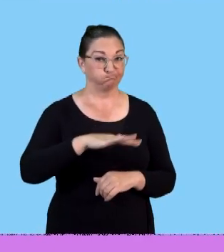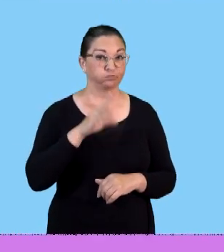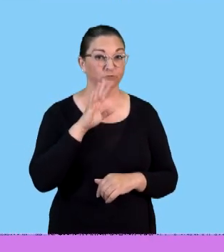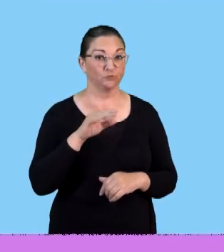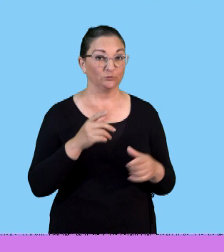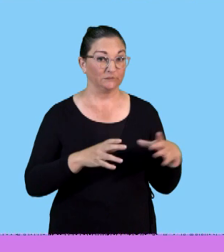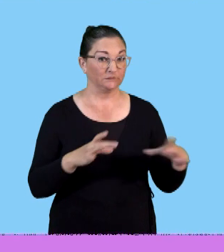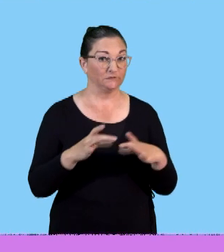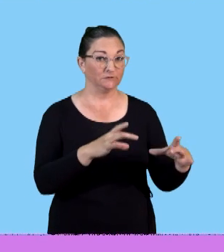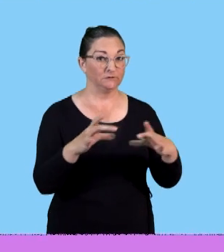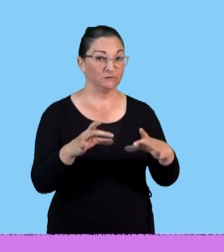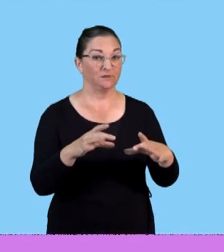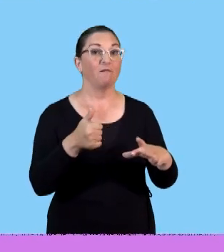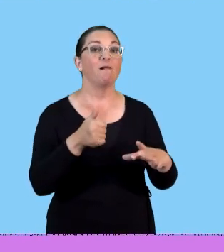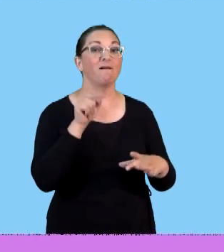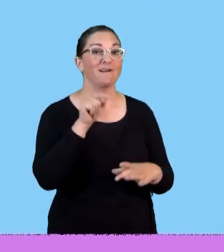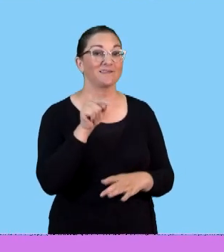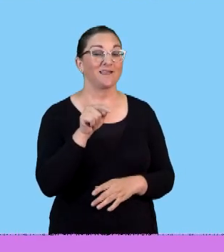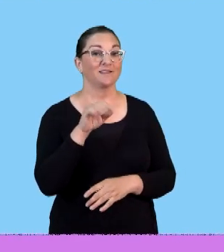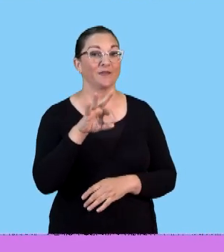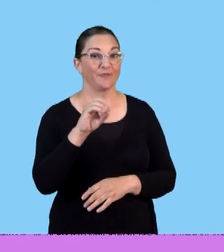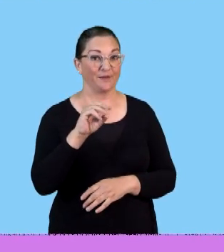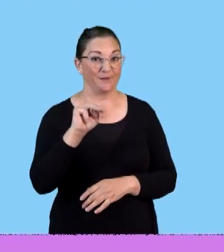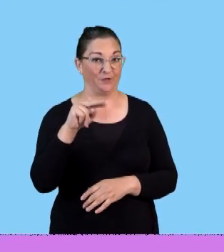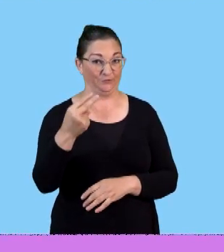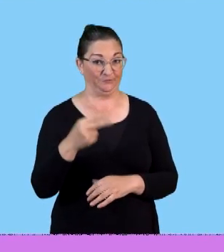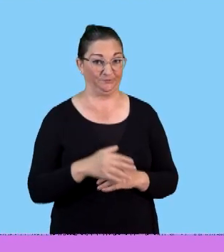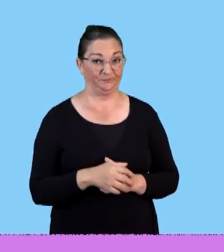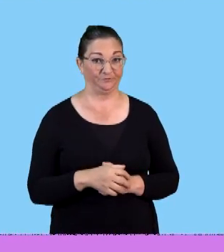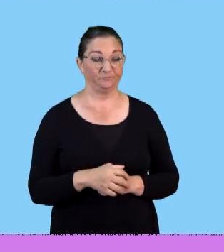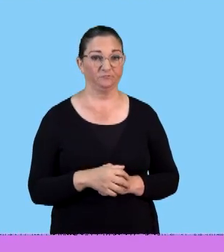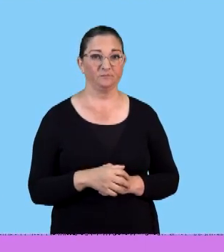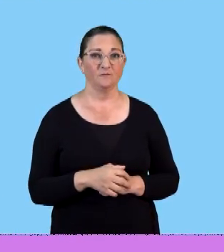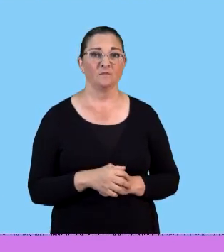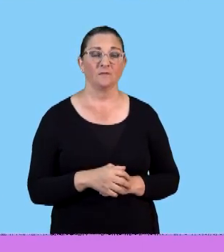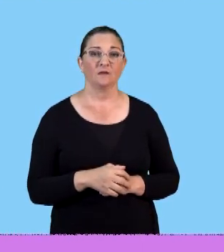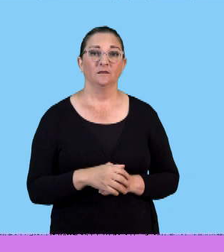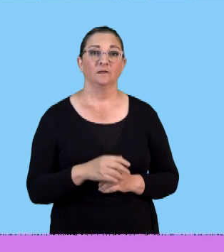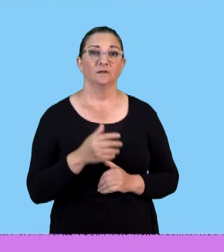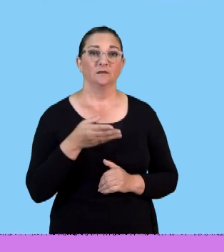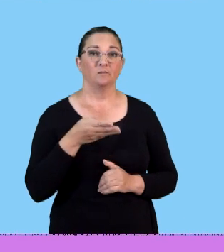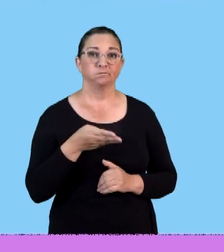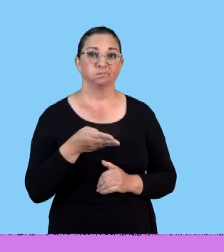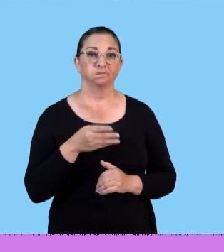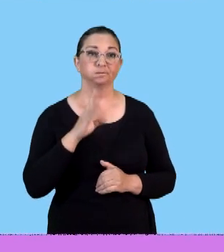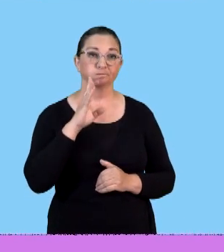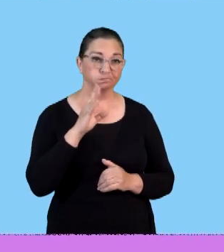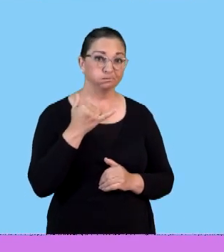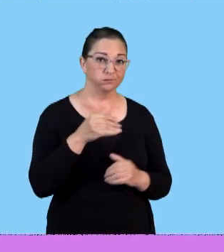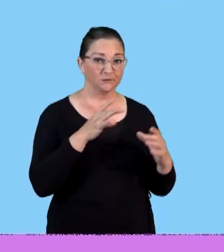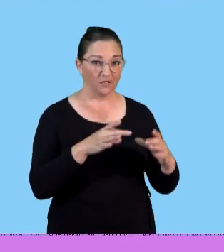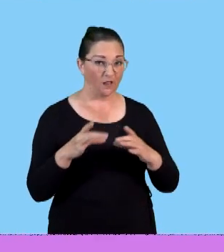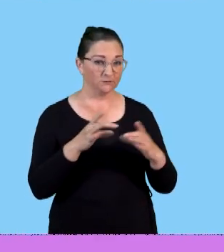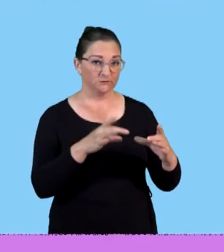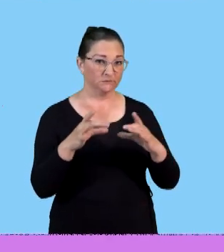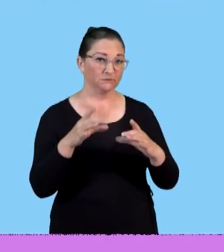that will be tiled is what? That is 30 square meters, right? So, meaning here, we're going to